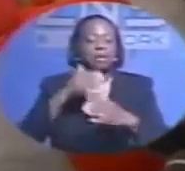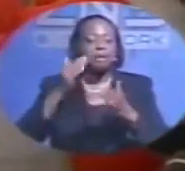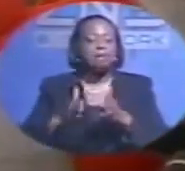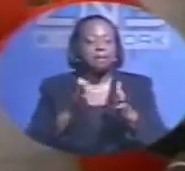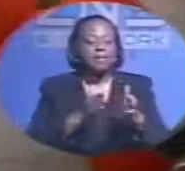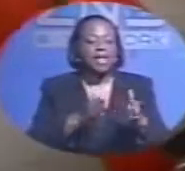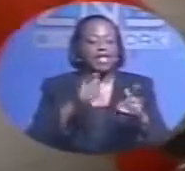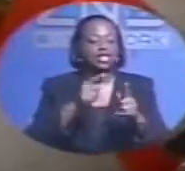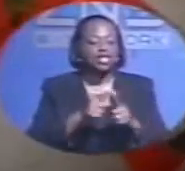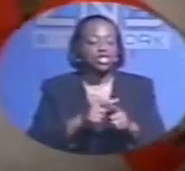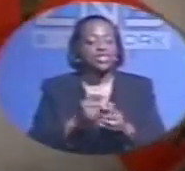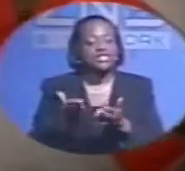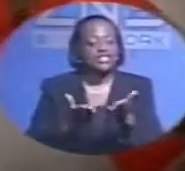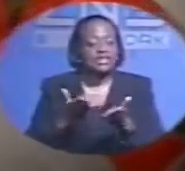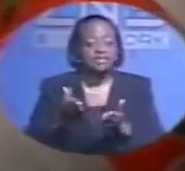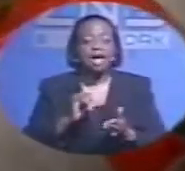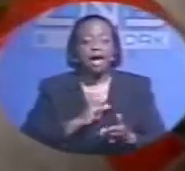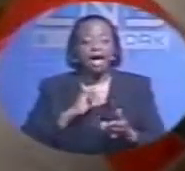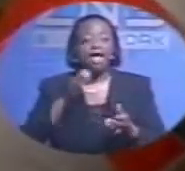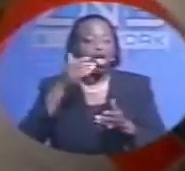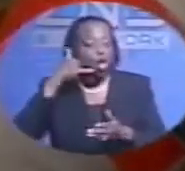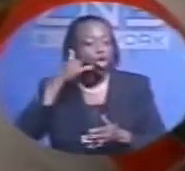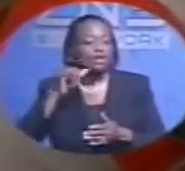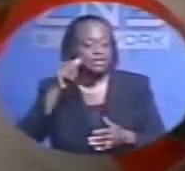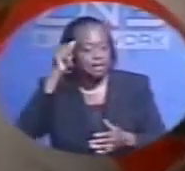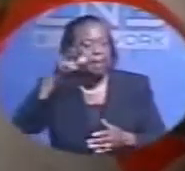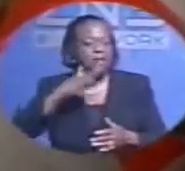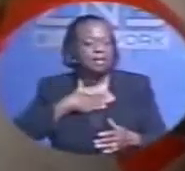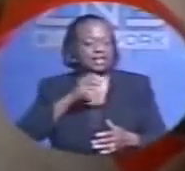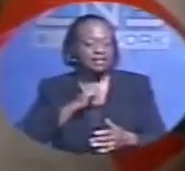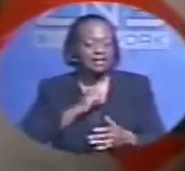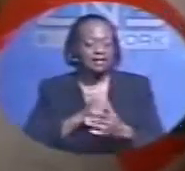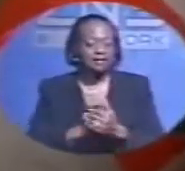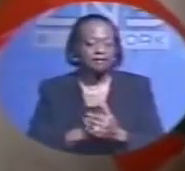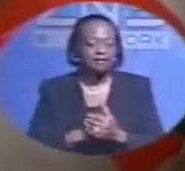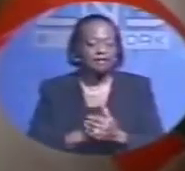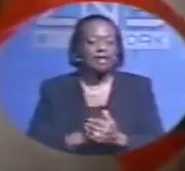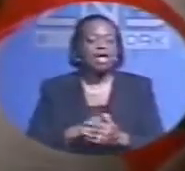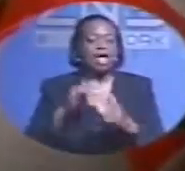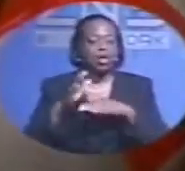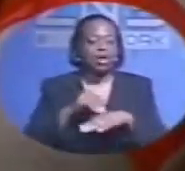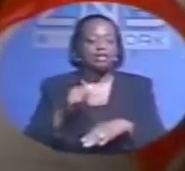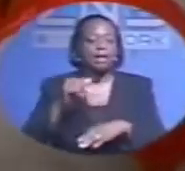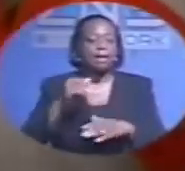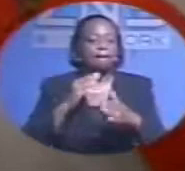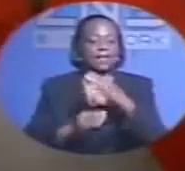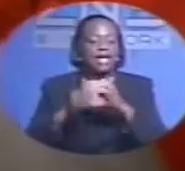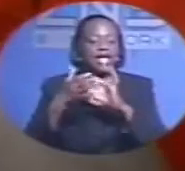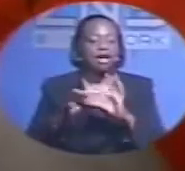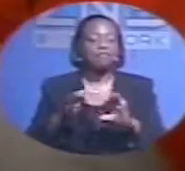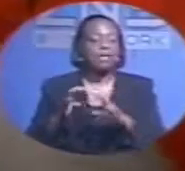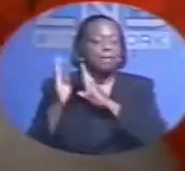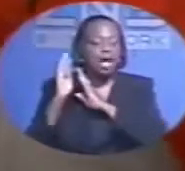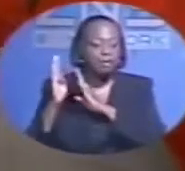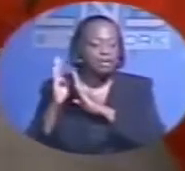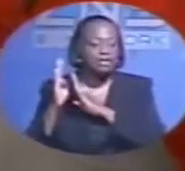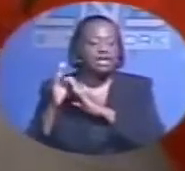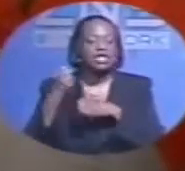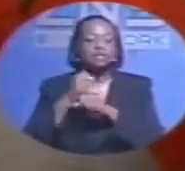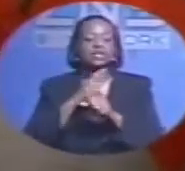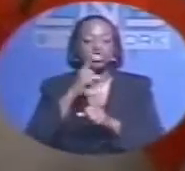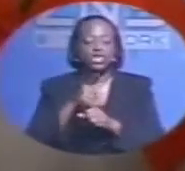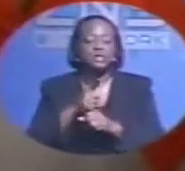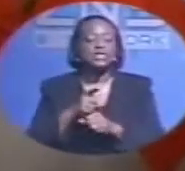I did, personally. Right? I then called the managing director of the Bank of the Bahamas and asked whether he would be a suitable person to